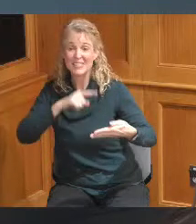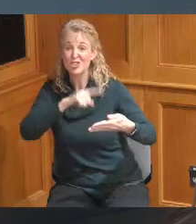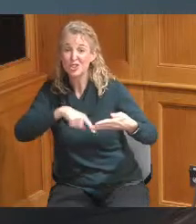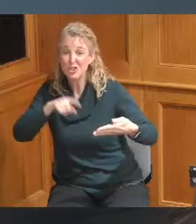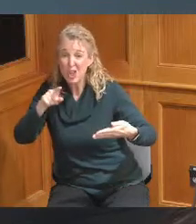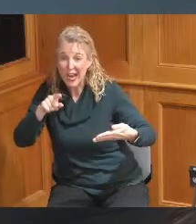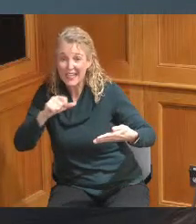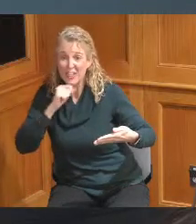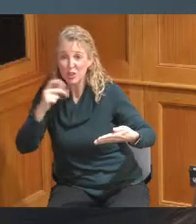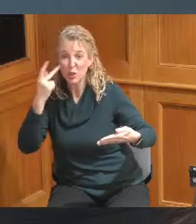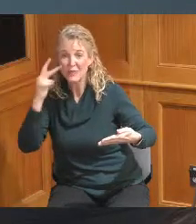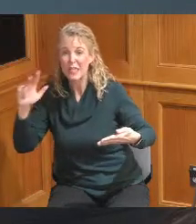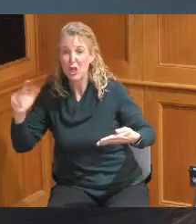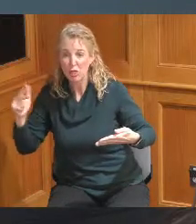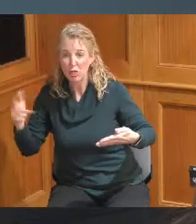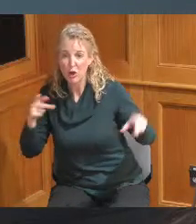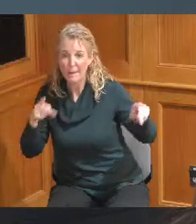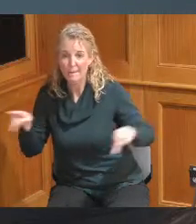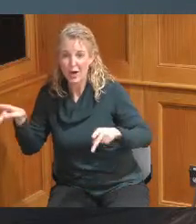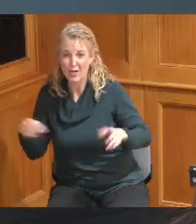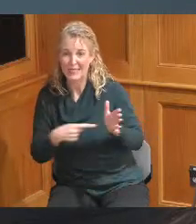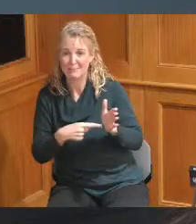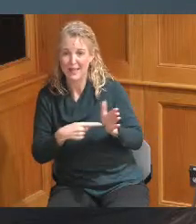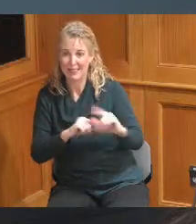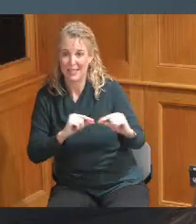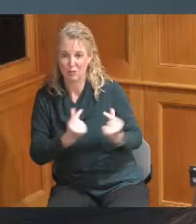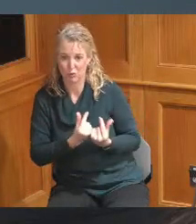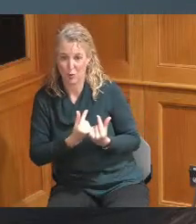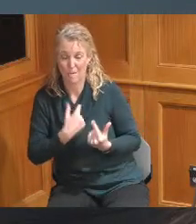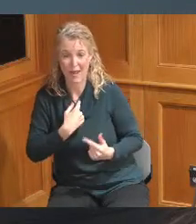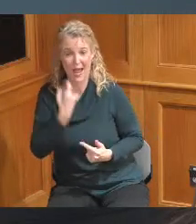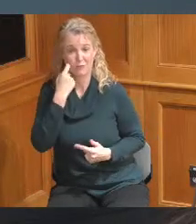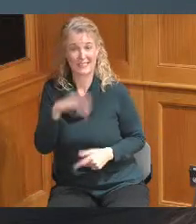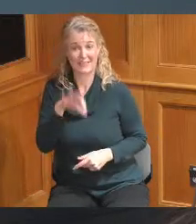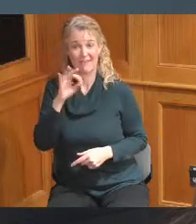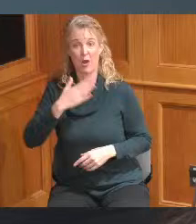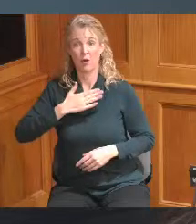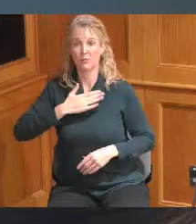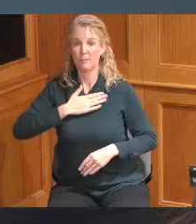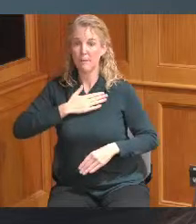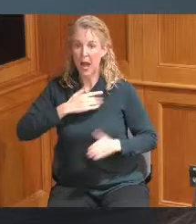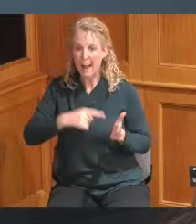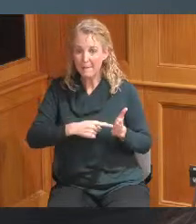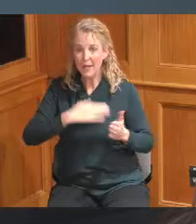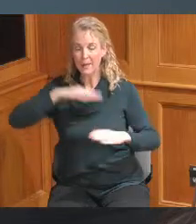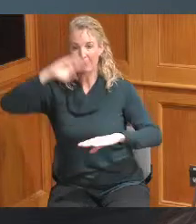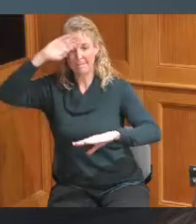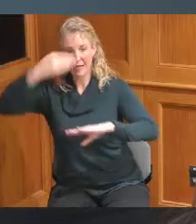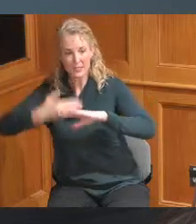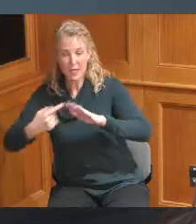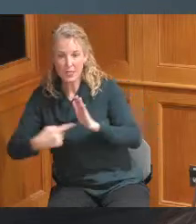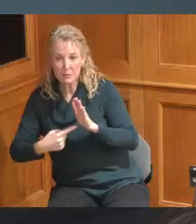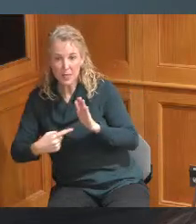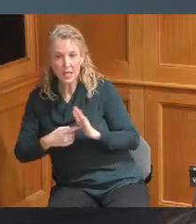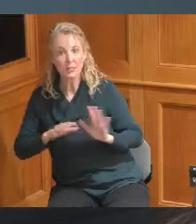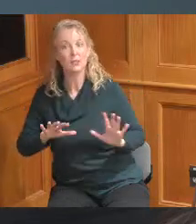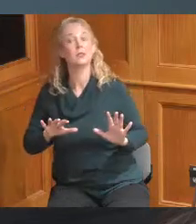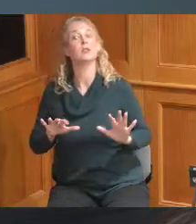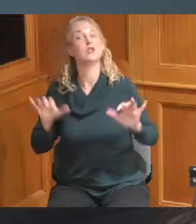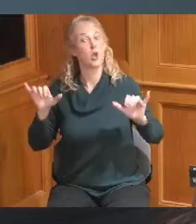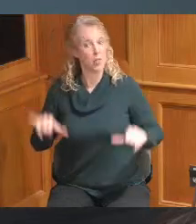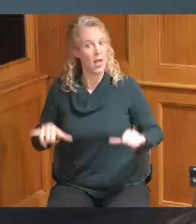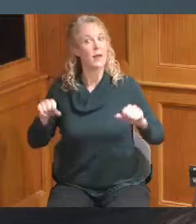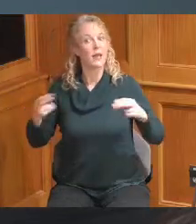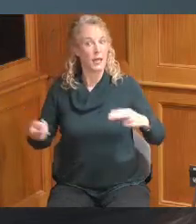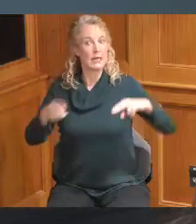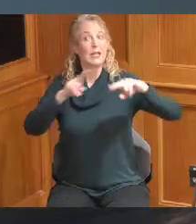not a third-party billing entity on there. I found that it was on mine, it was on my son's bill, and so that also